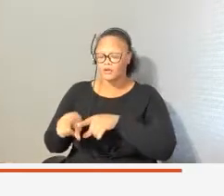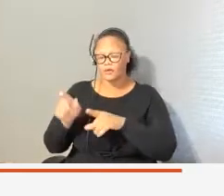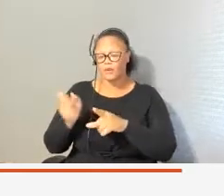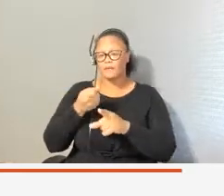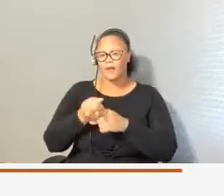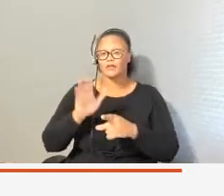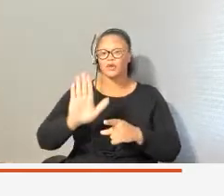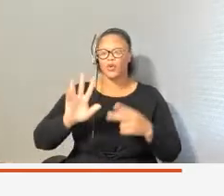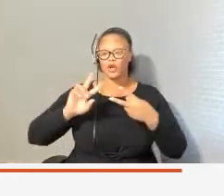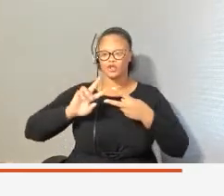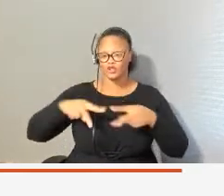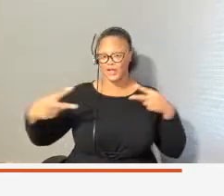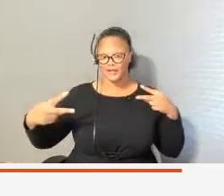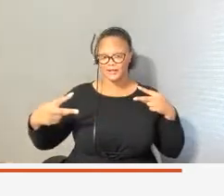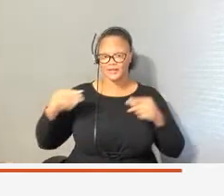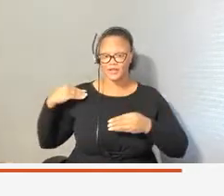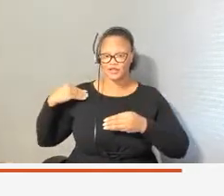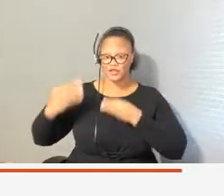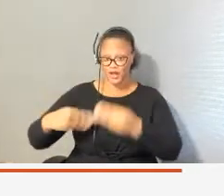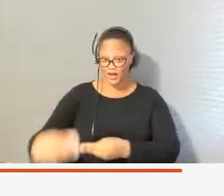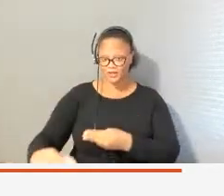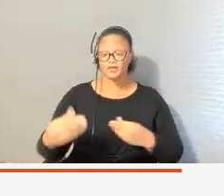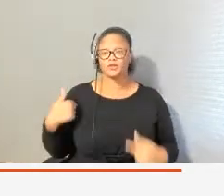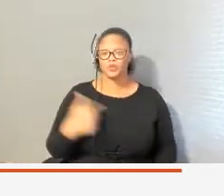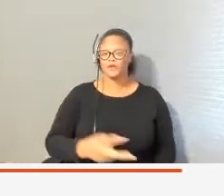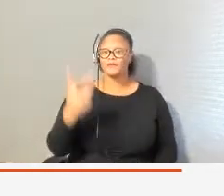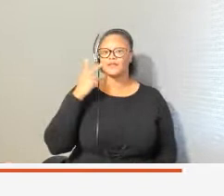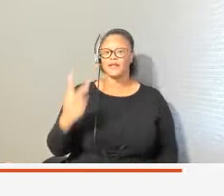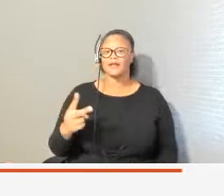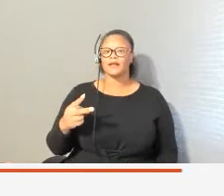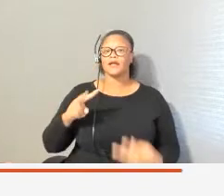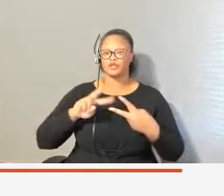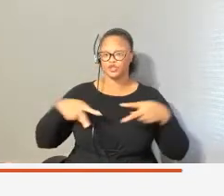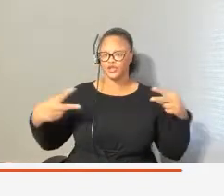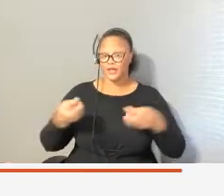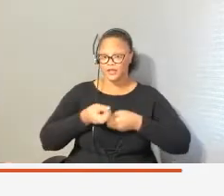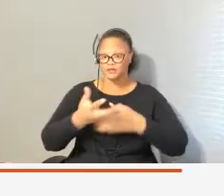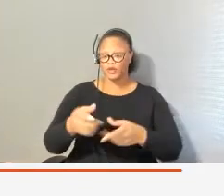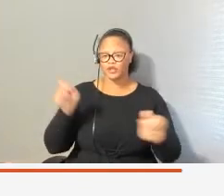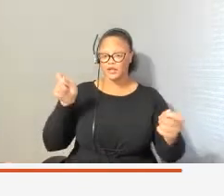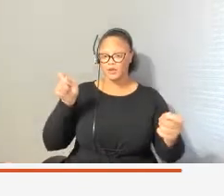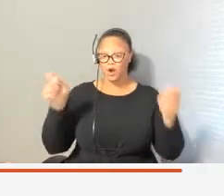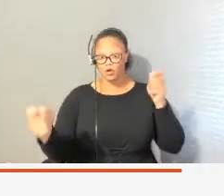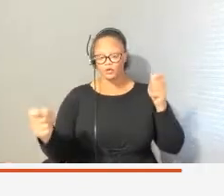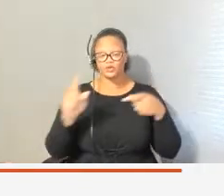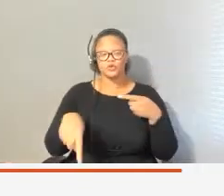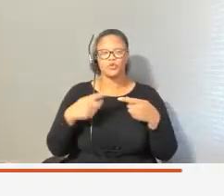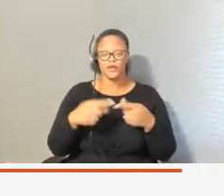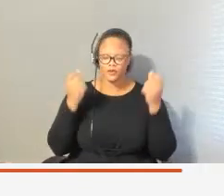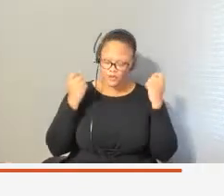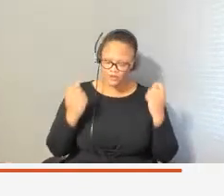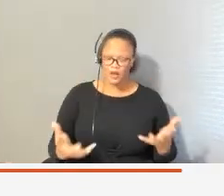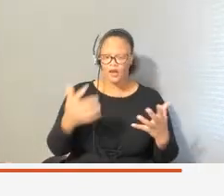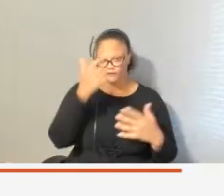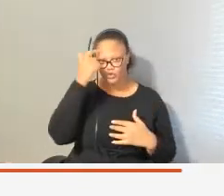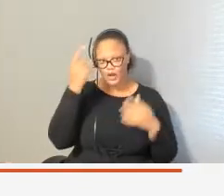genes, your genetics. And what we have seen is that gene expression has been altered when there's a lot of trauma.